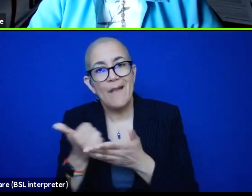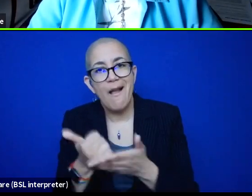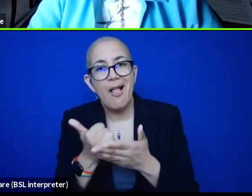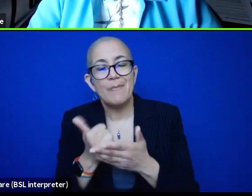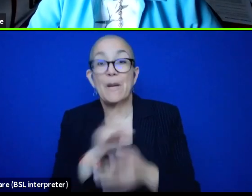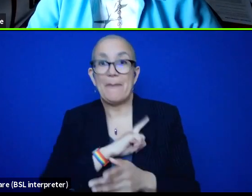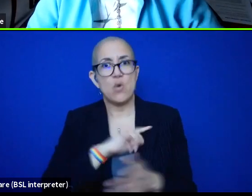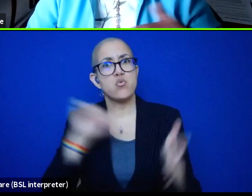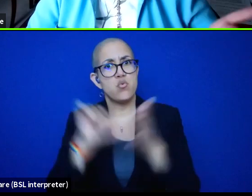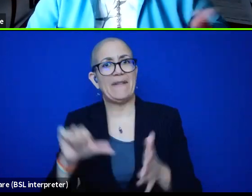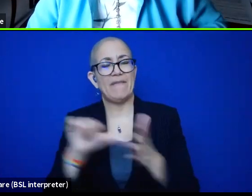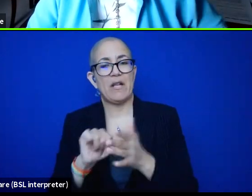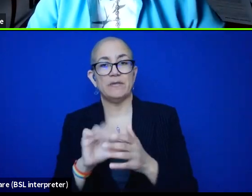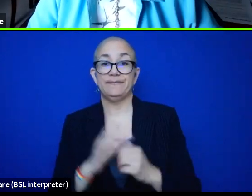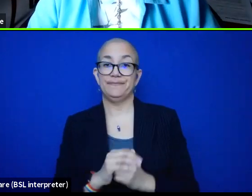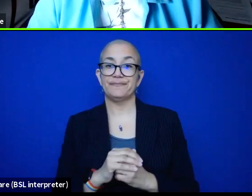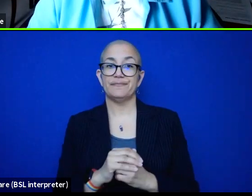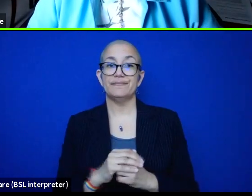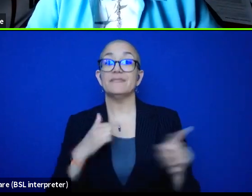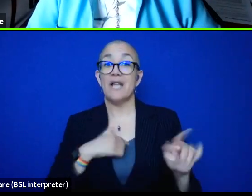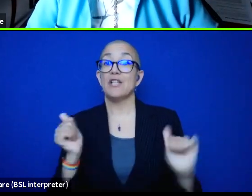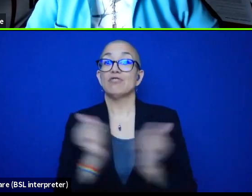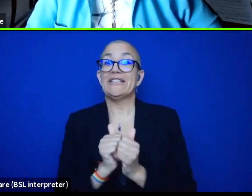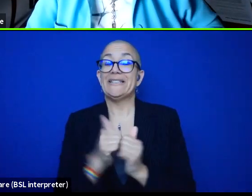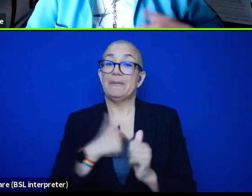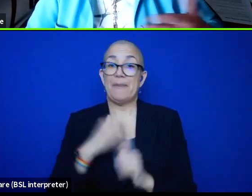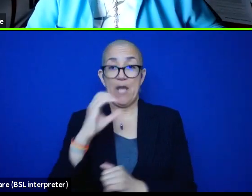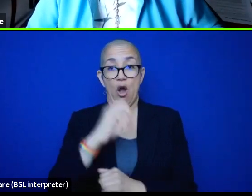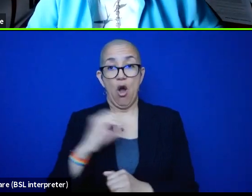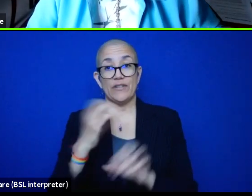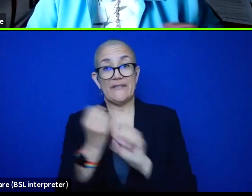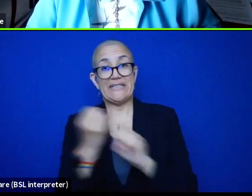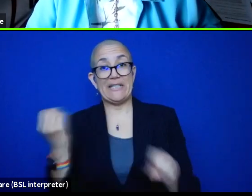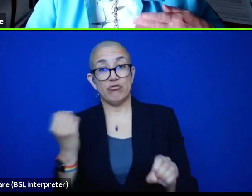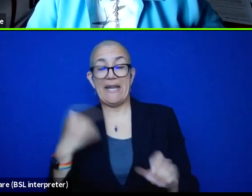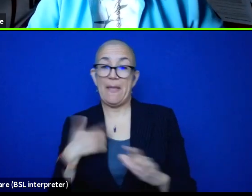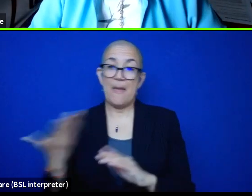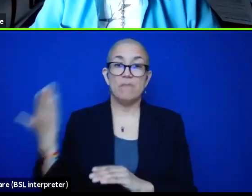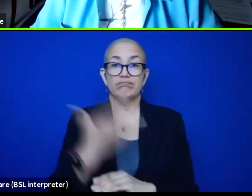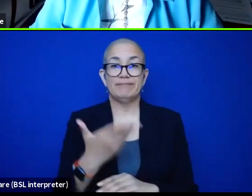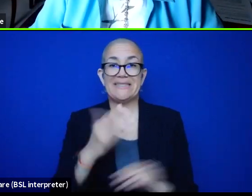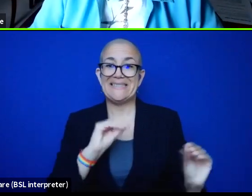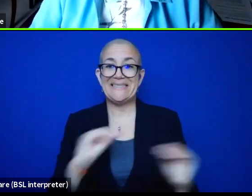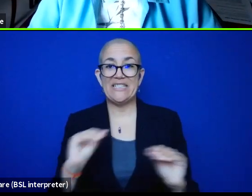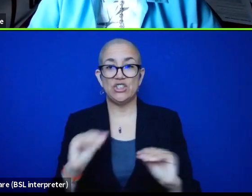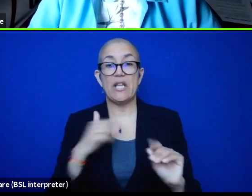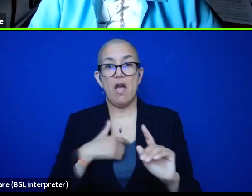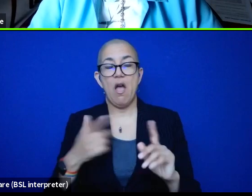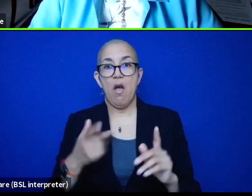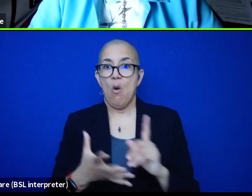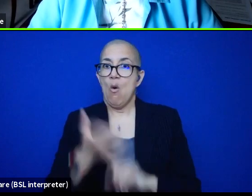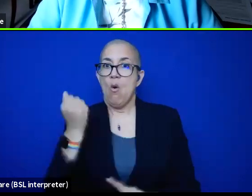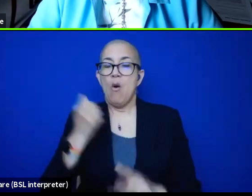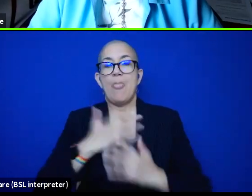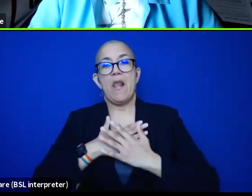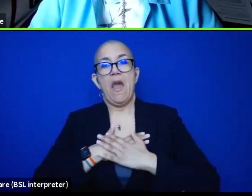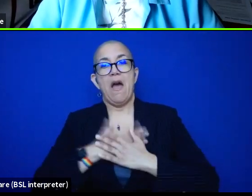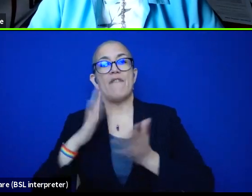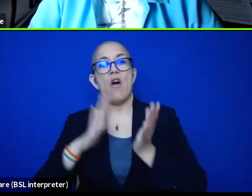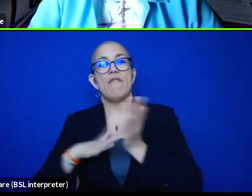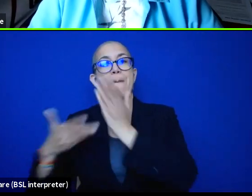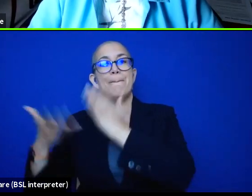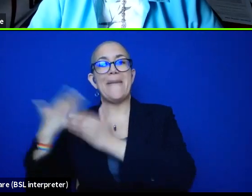I entirely agree. I mean, I'm one of those who, with an Oxford degree, went straight into teaching. And I discovered the hard way that the love of medieval French, which